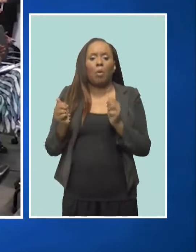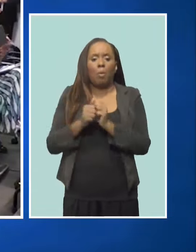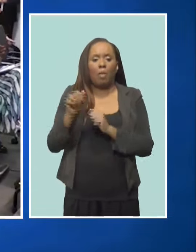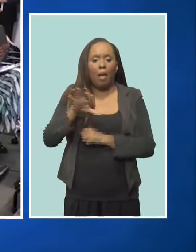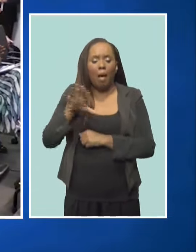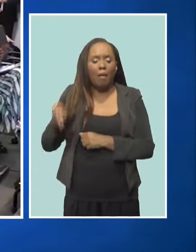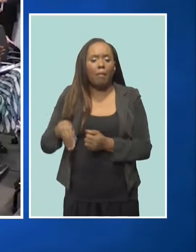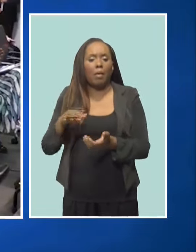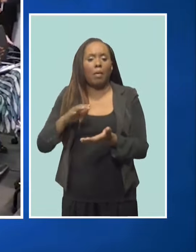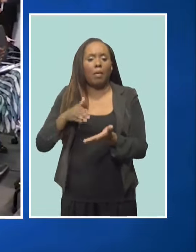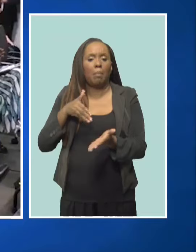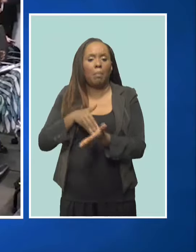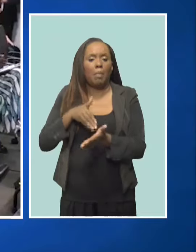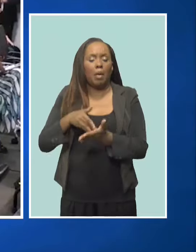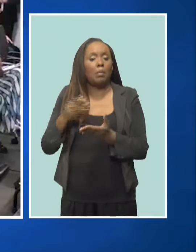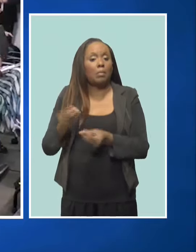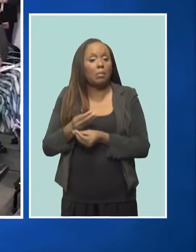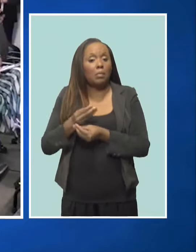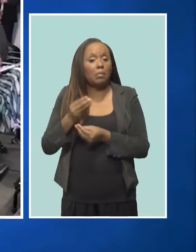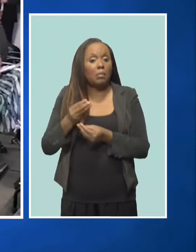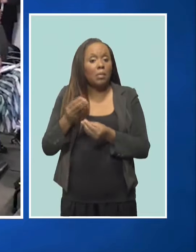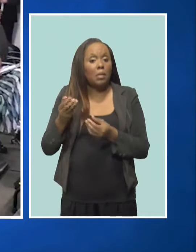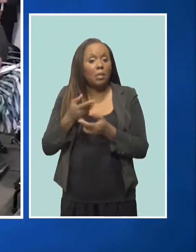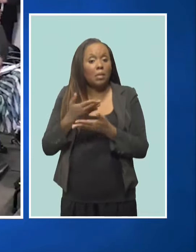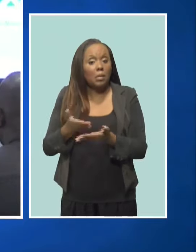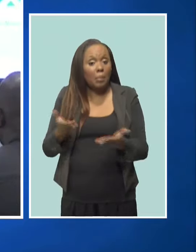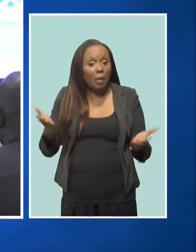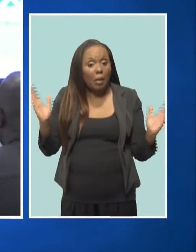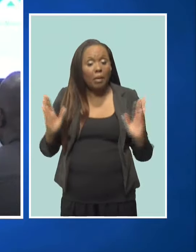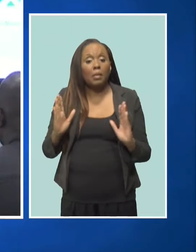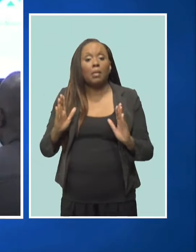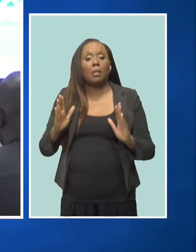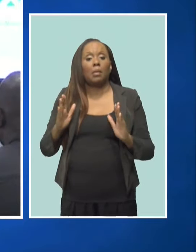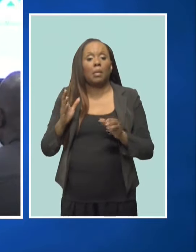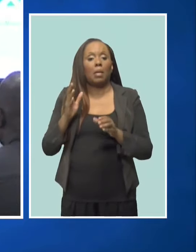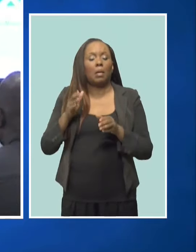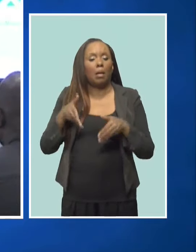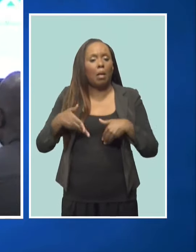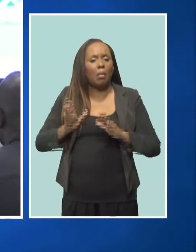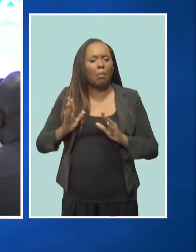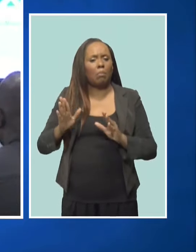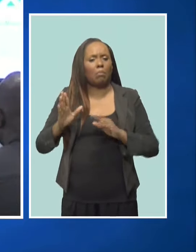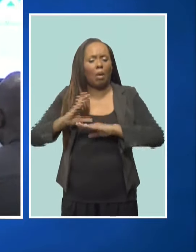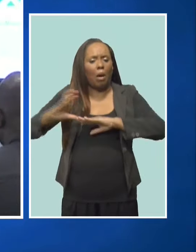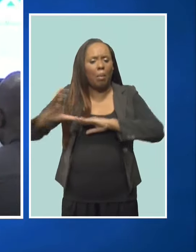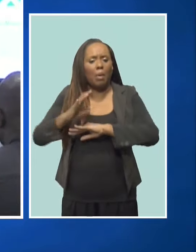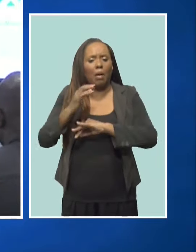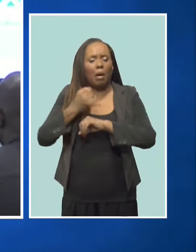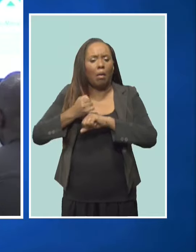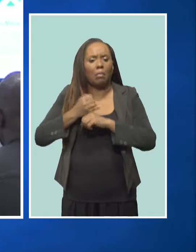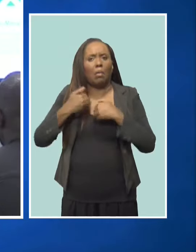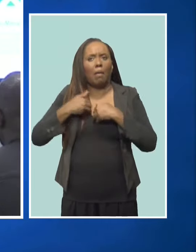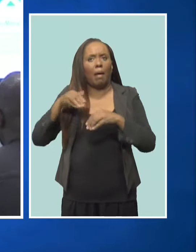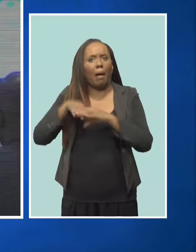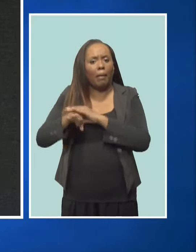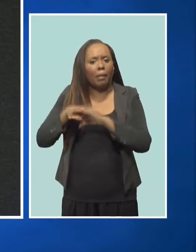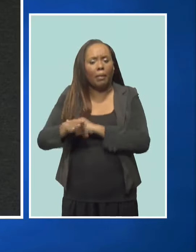Medical Supplies Platform, enabled countries in the Caribbean to have access to much-needed medical